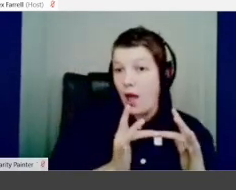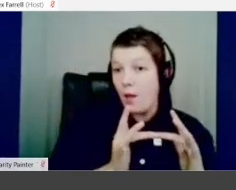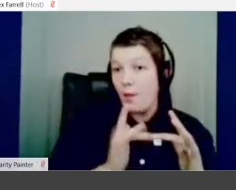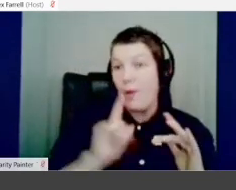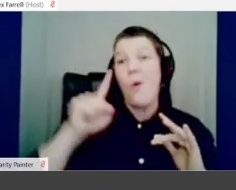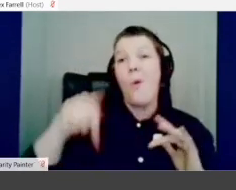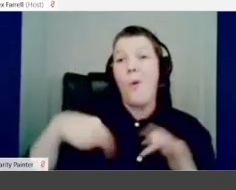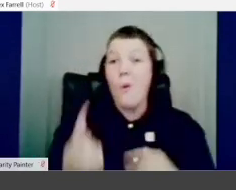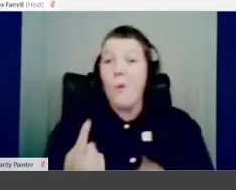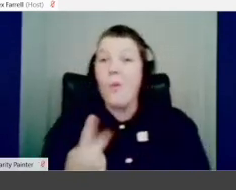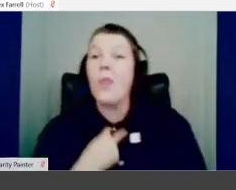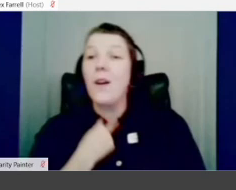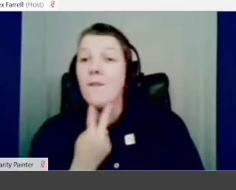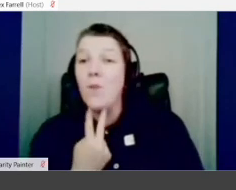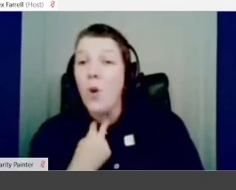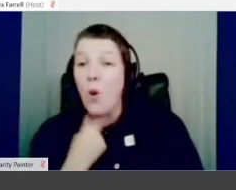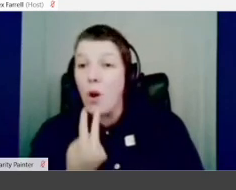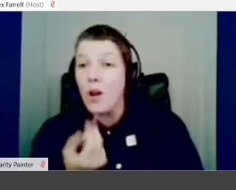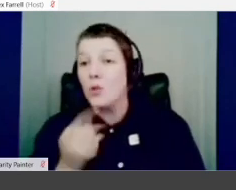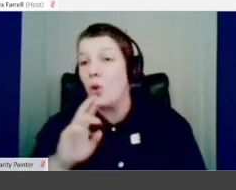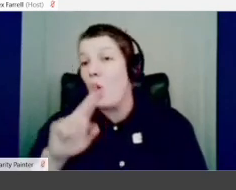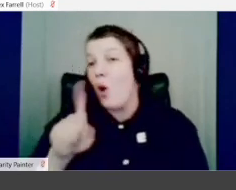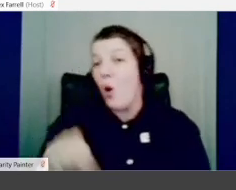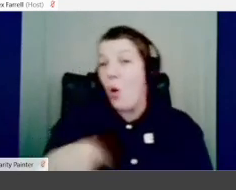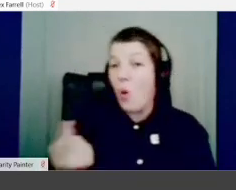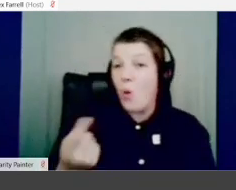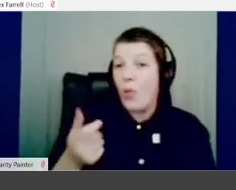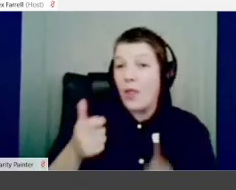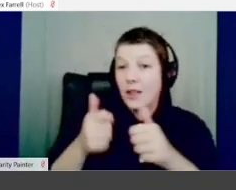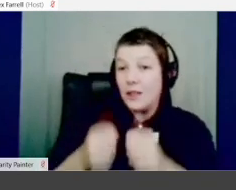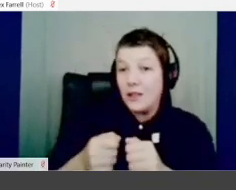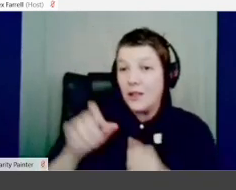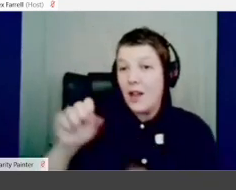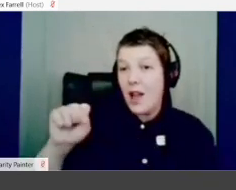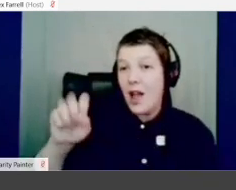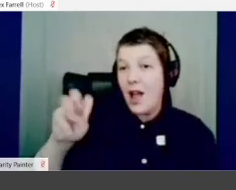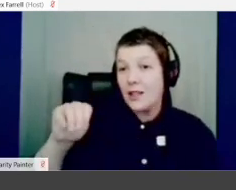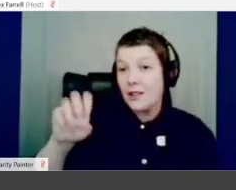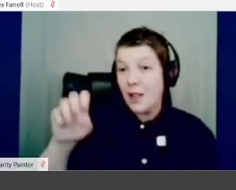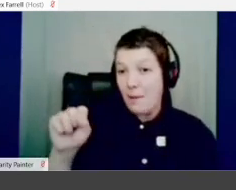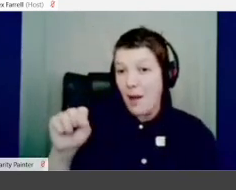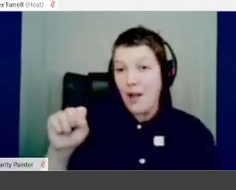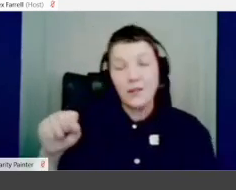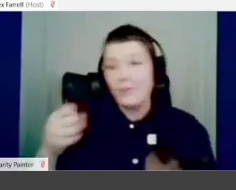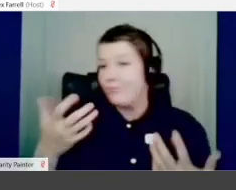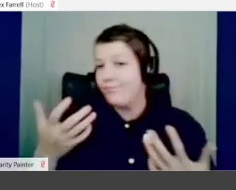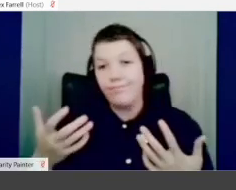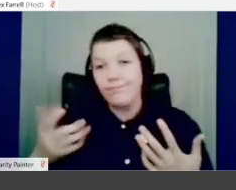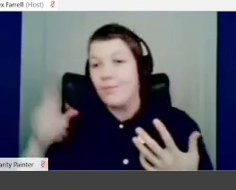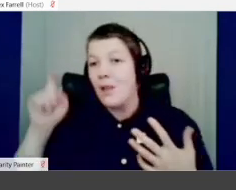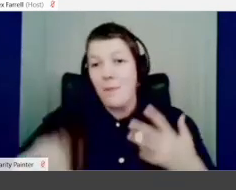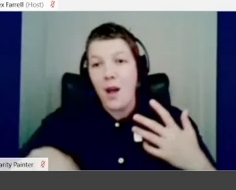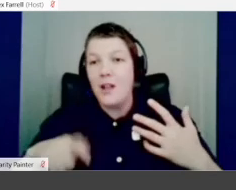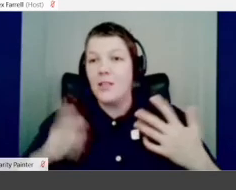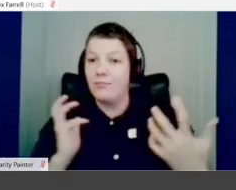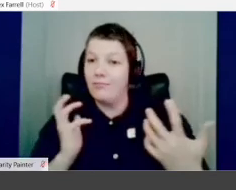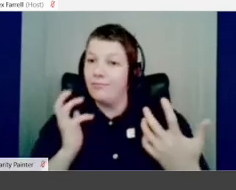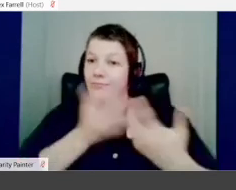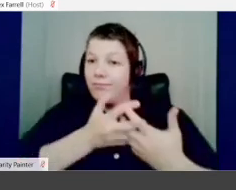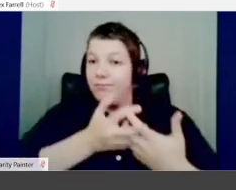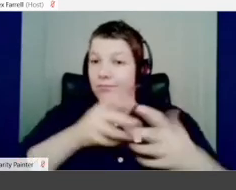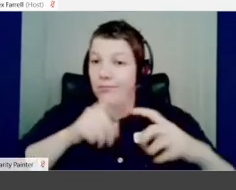blend these things and mix them, because everyone's going to have different ways they access this information and ways to give feedback.